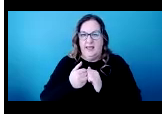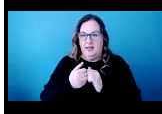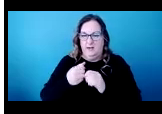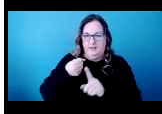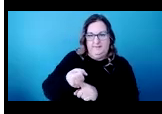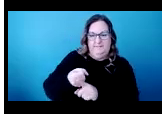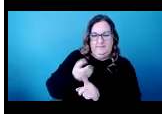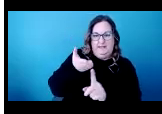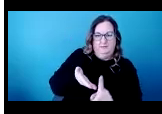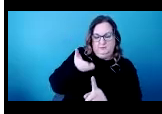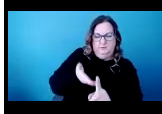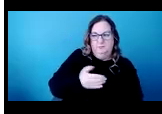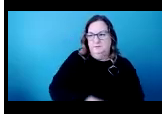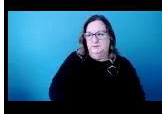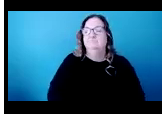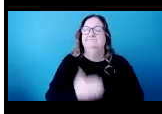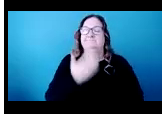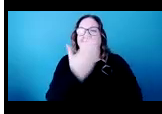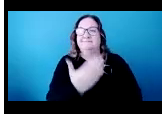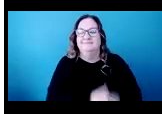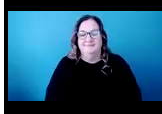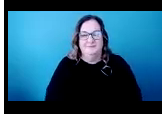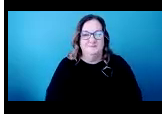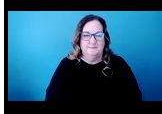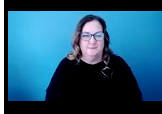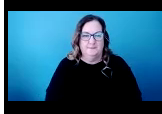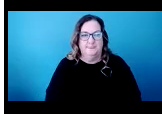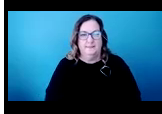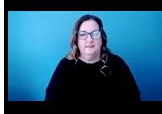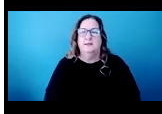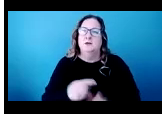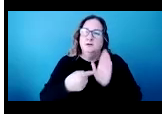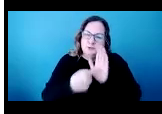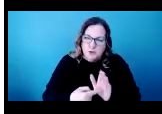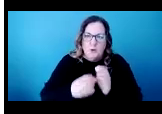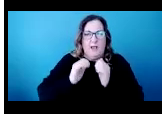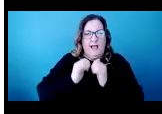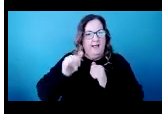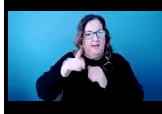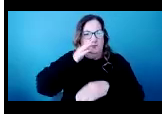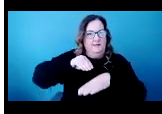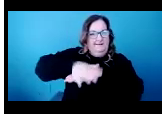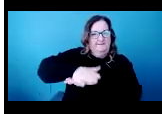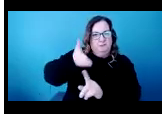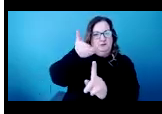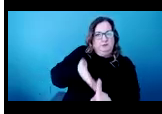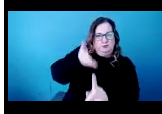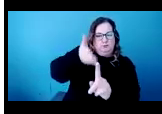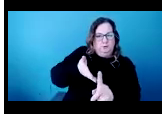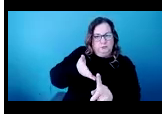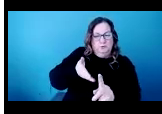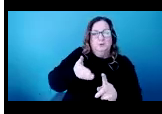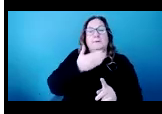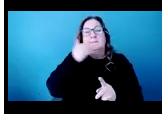Okay. So demonstrate how this specifically impacts you. It's best to speak for